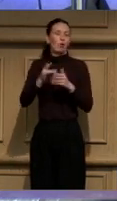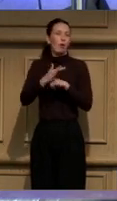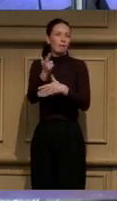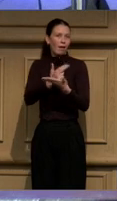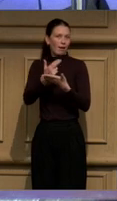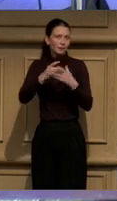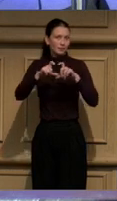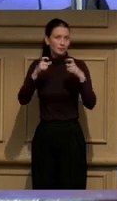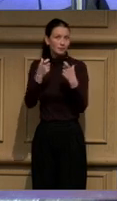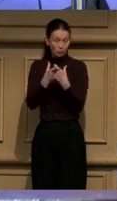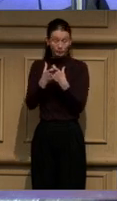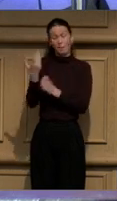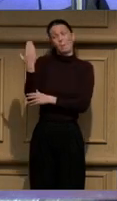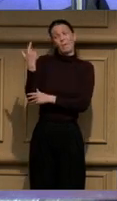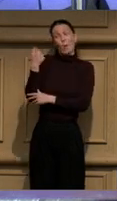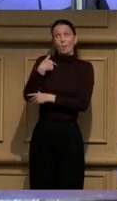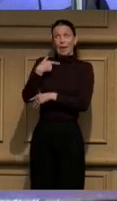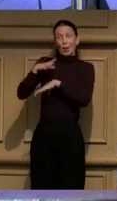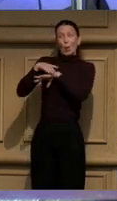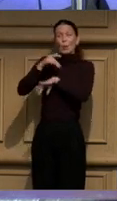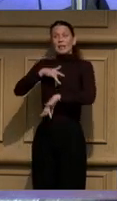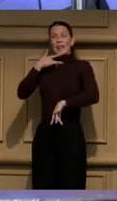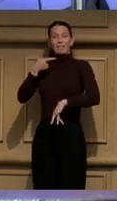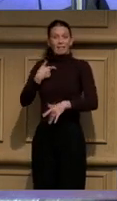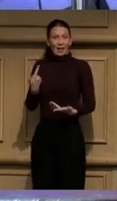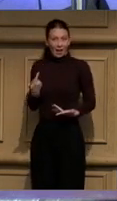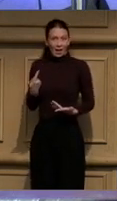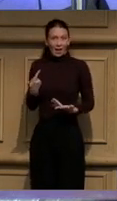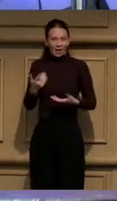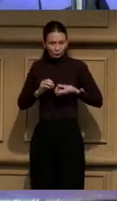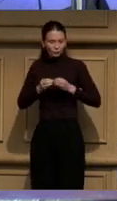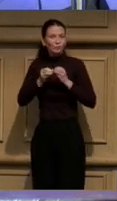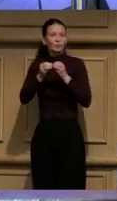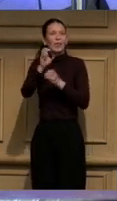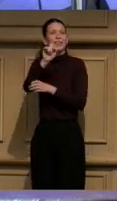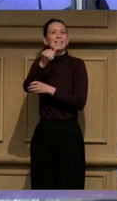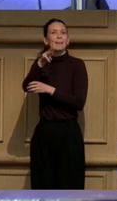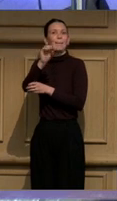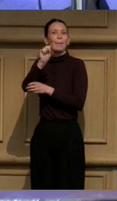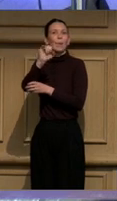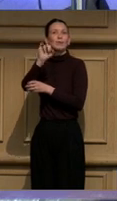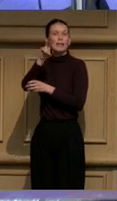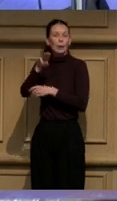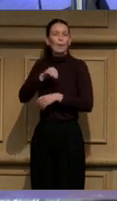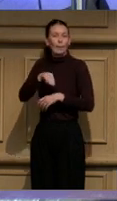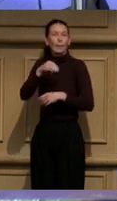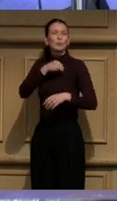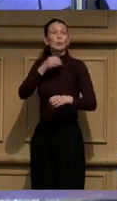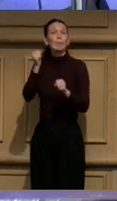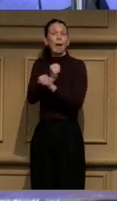In my former freelance life, I curated the symposium that marked the 2016